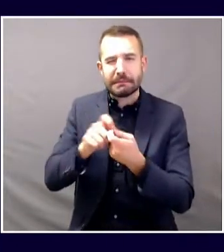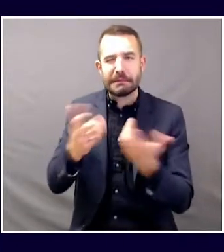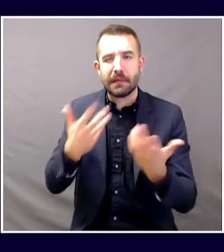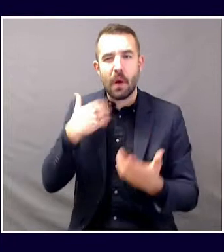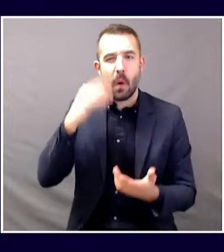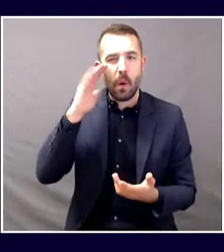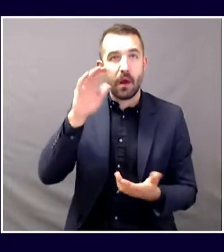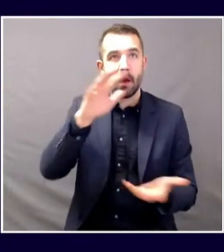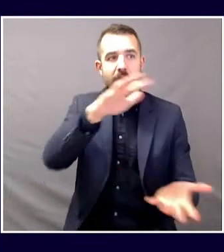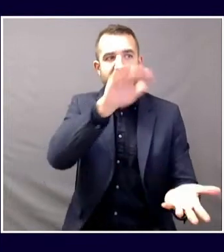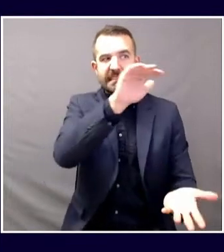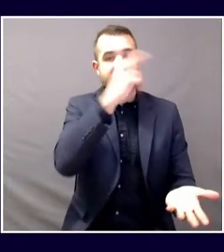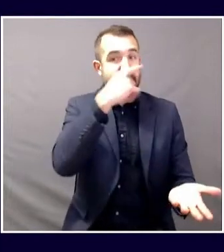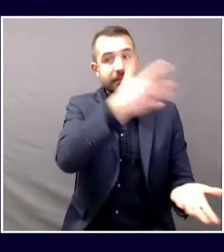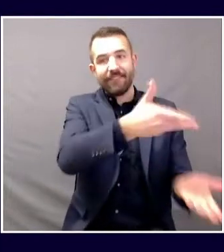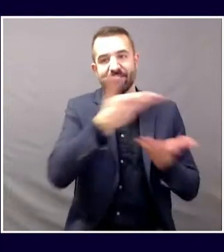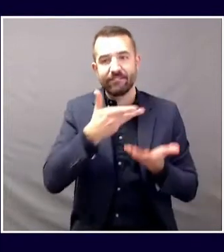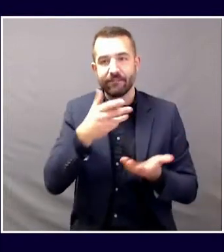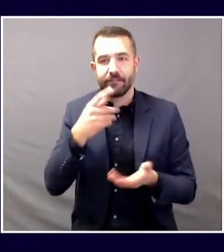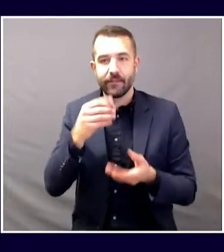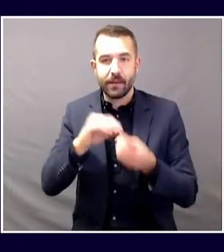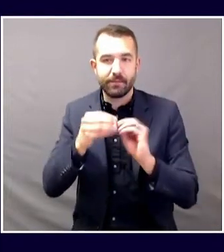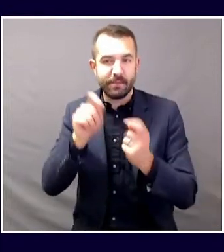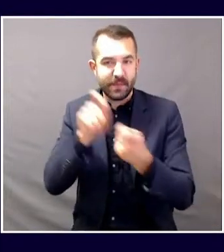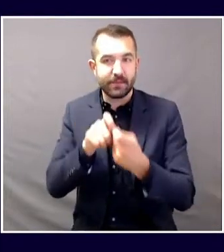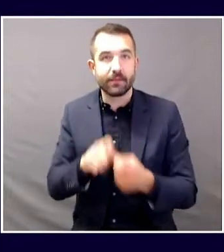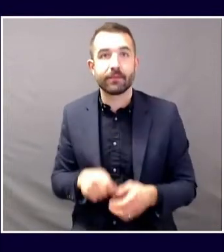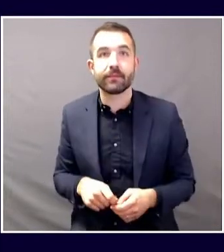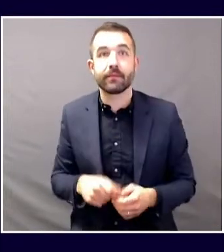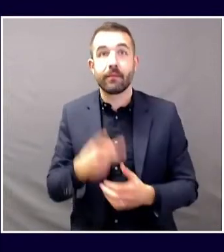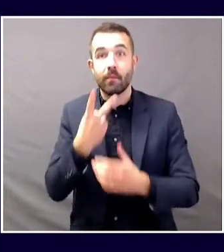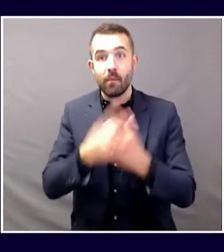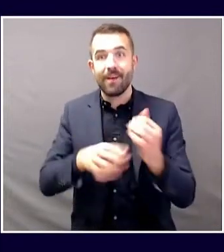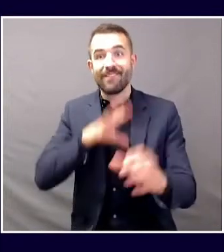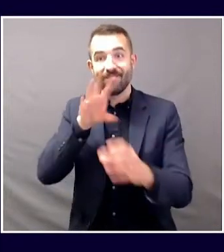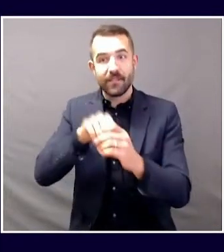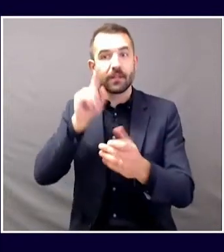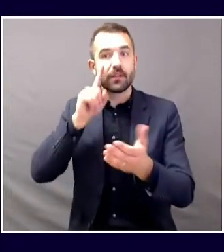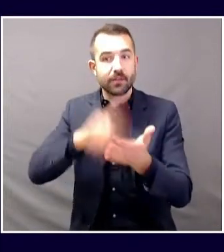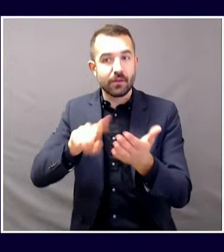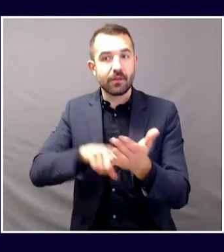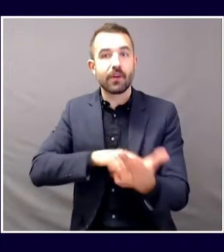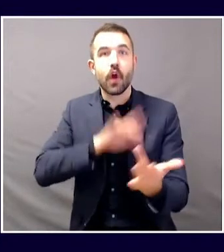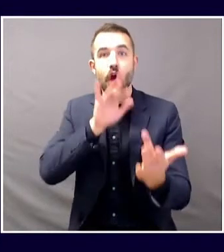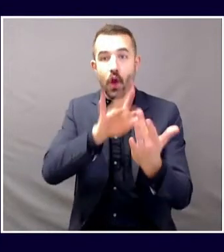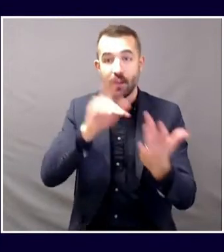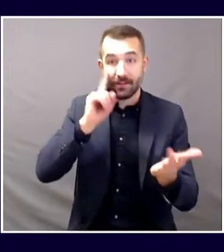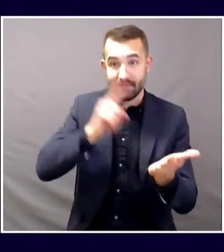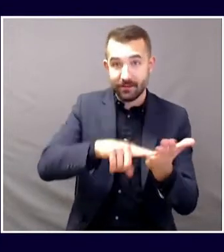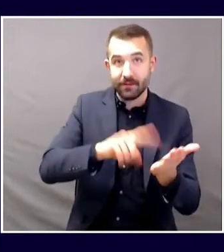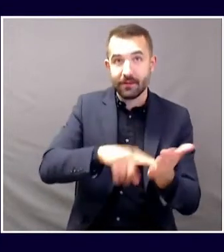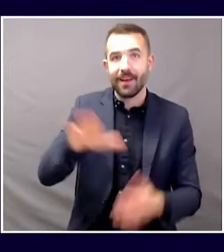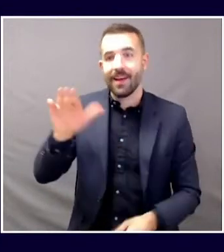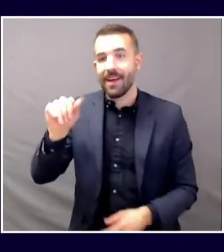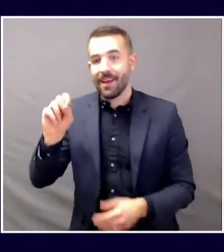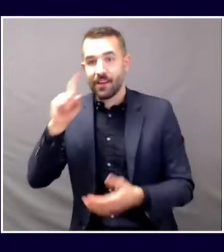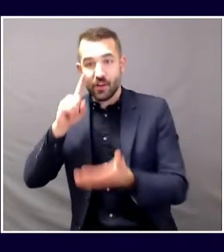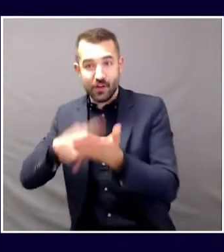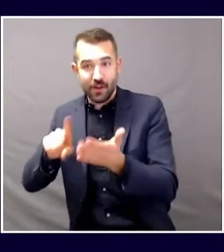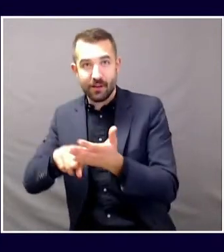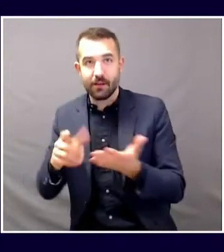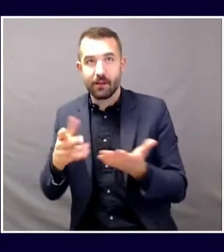tally, who are involved in case investigation and contact tracing. And we are training more and more of both